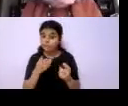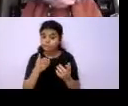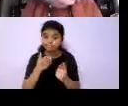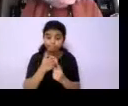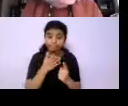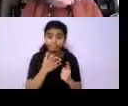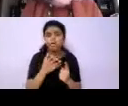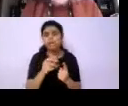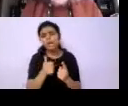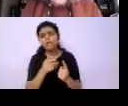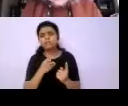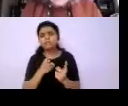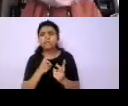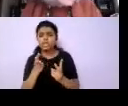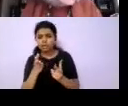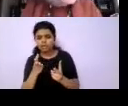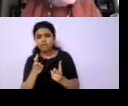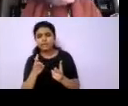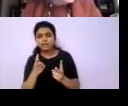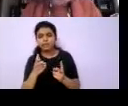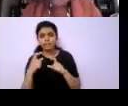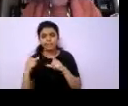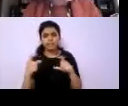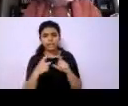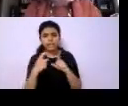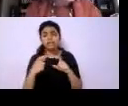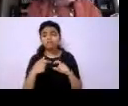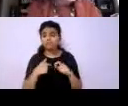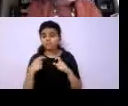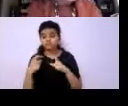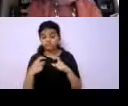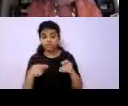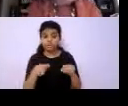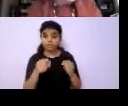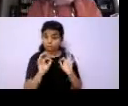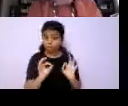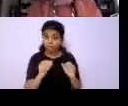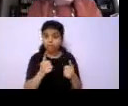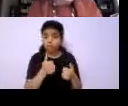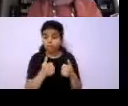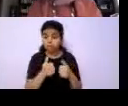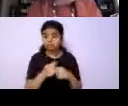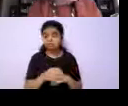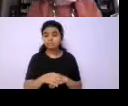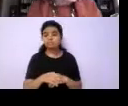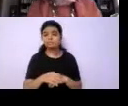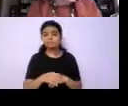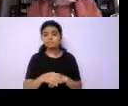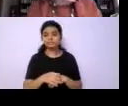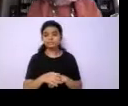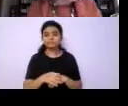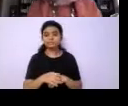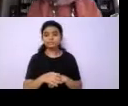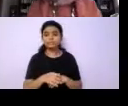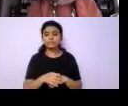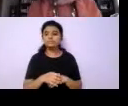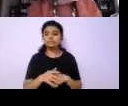cared for. And this means that the carer needs to be guided by the regulative